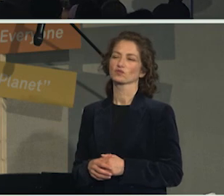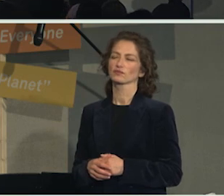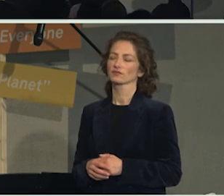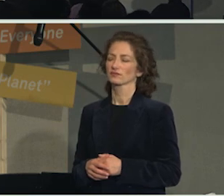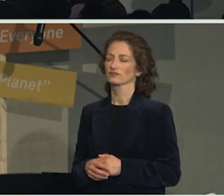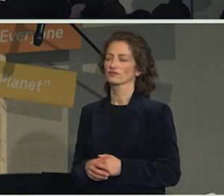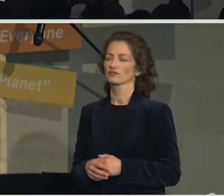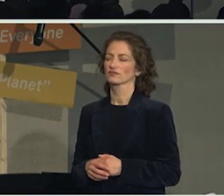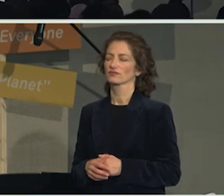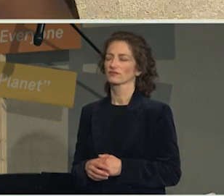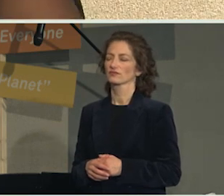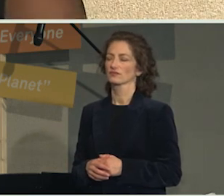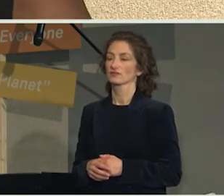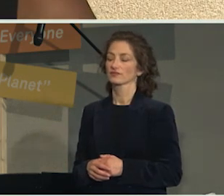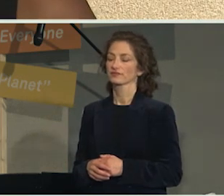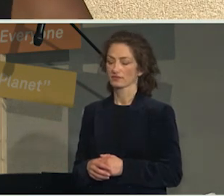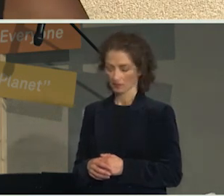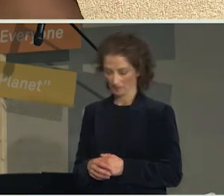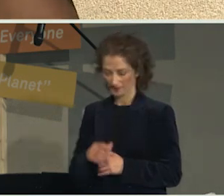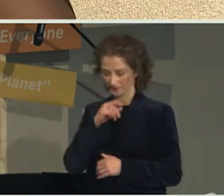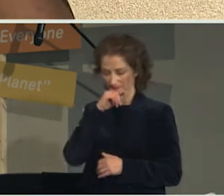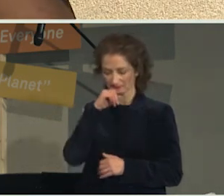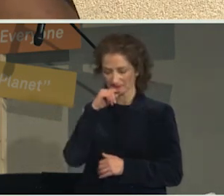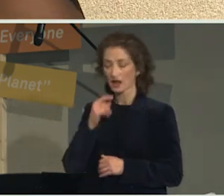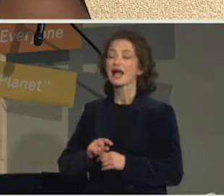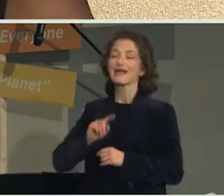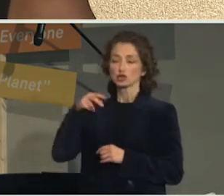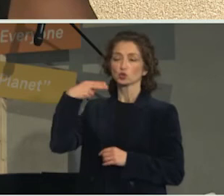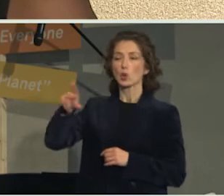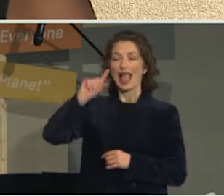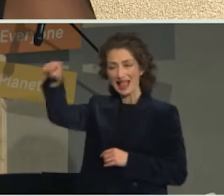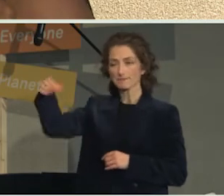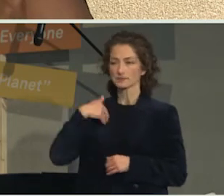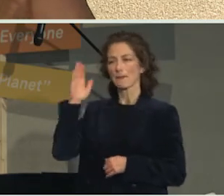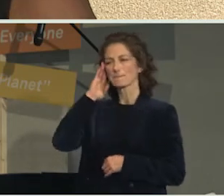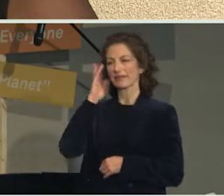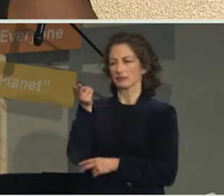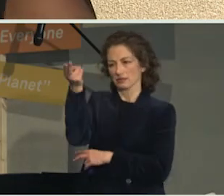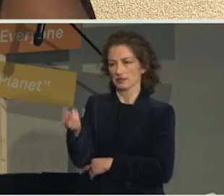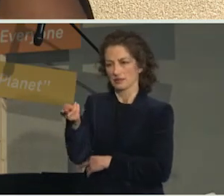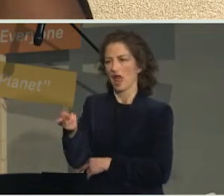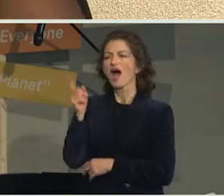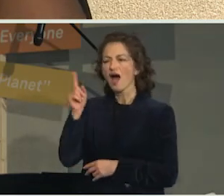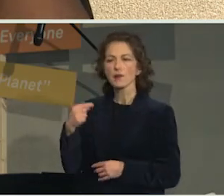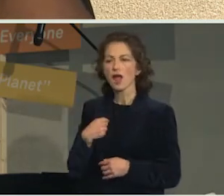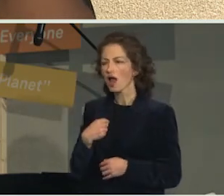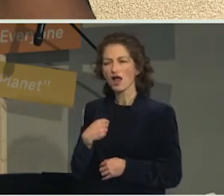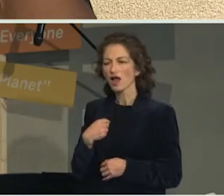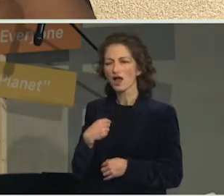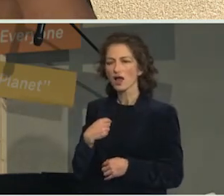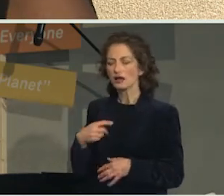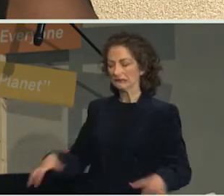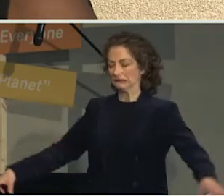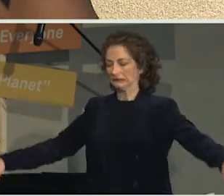back in my dorm, I held on to my bed for fear that without gravity to hold me down, I'd be bouncing off the walls. With